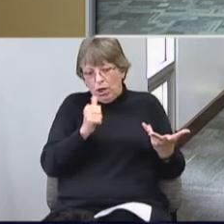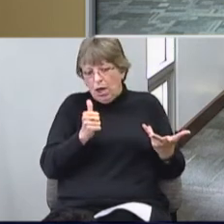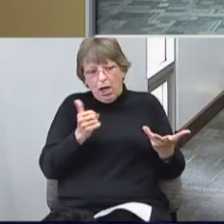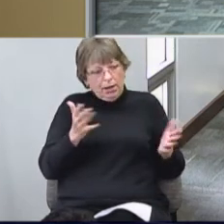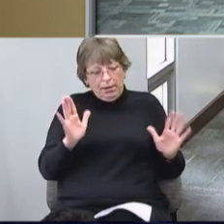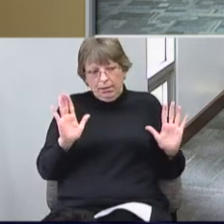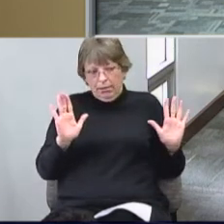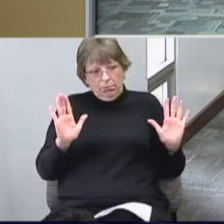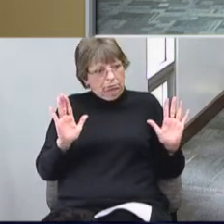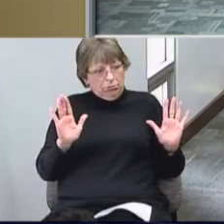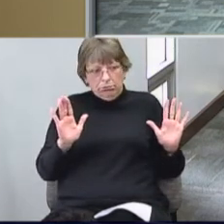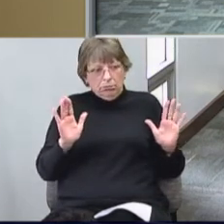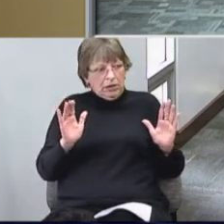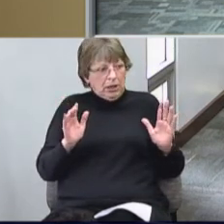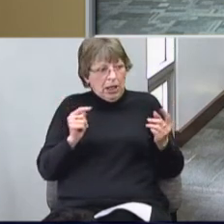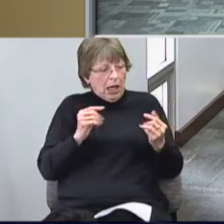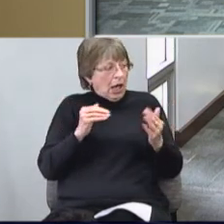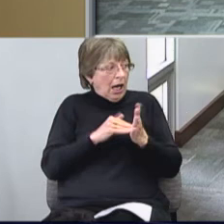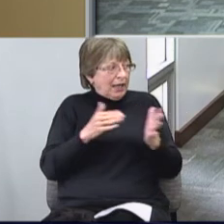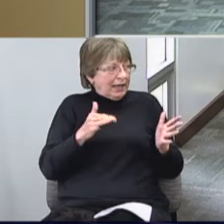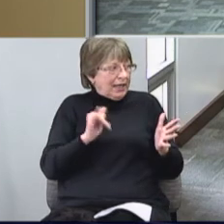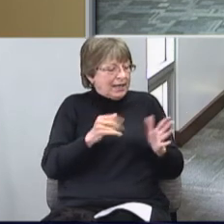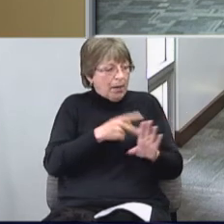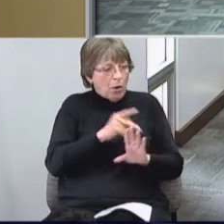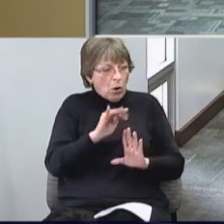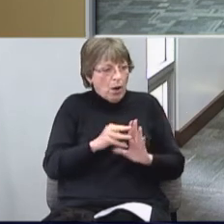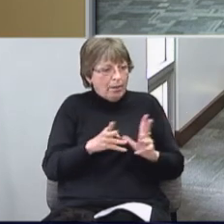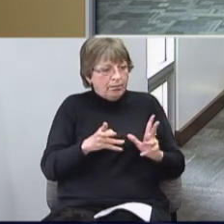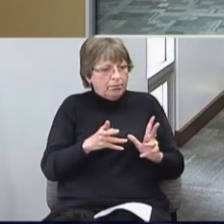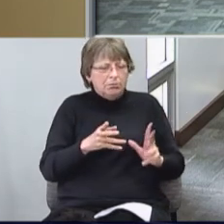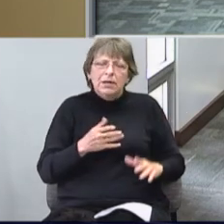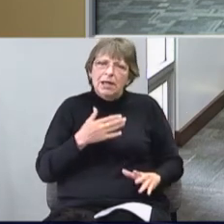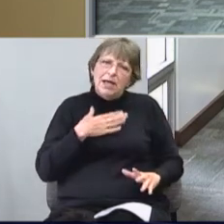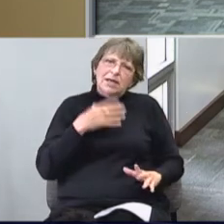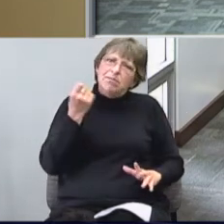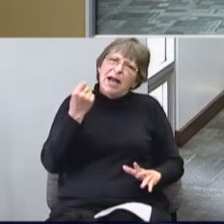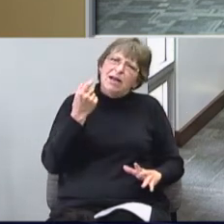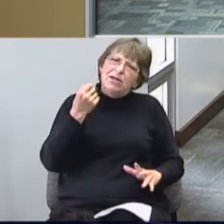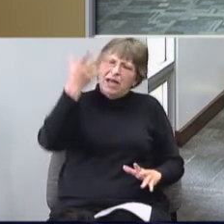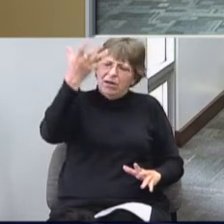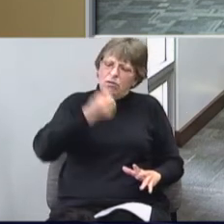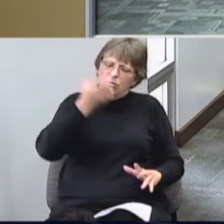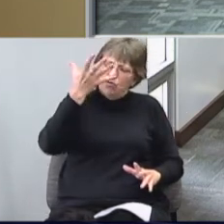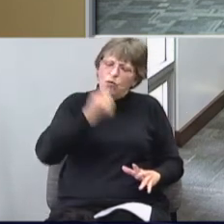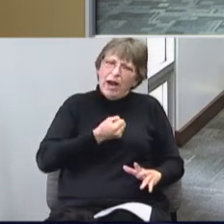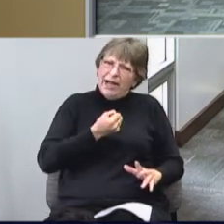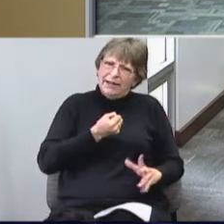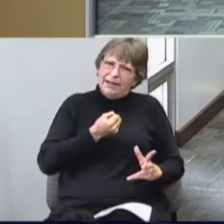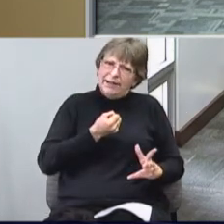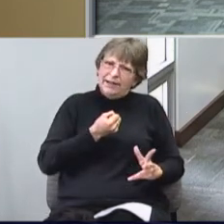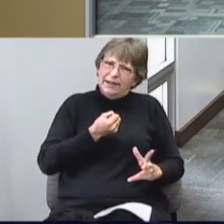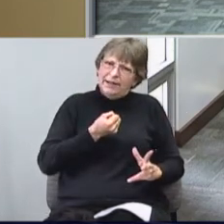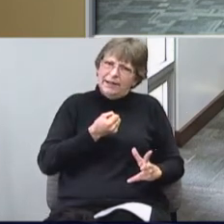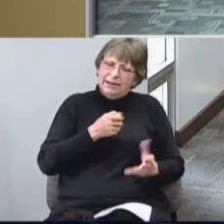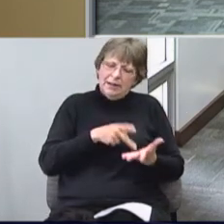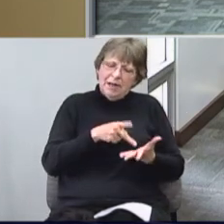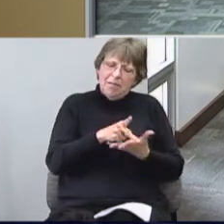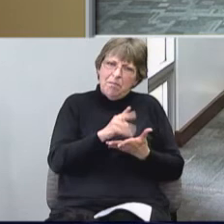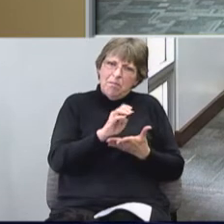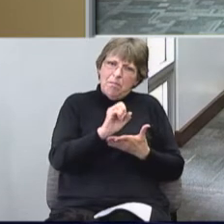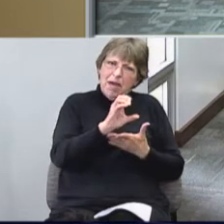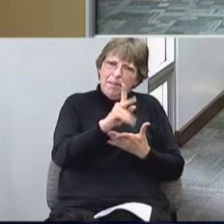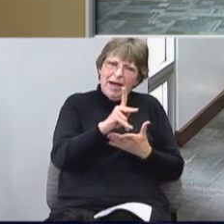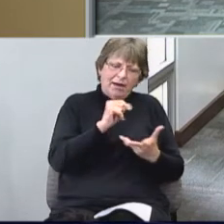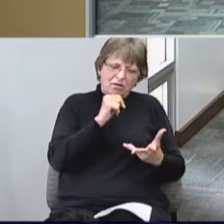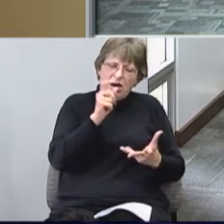program. It's my understanding, though, that those grants or reimbursements aren't